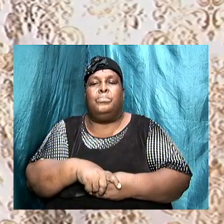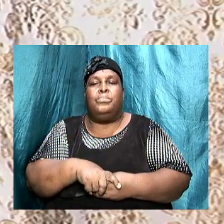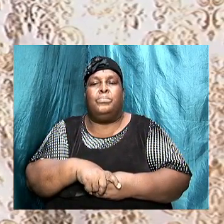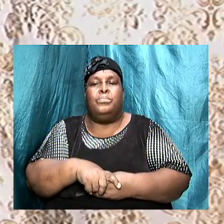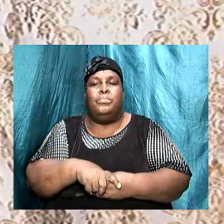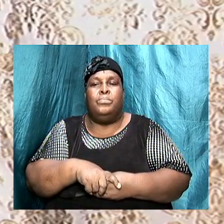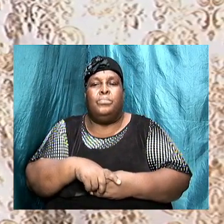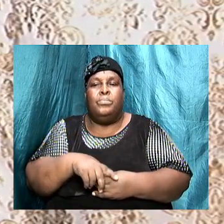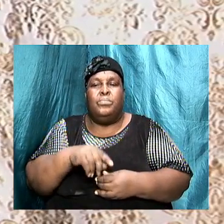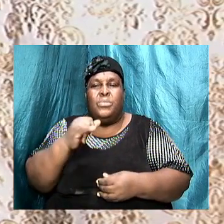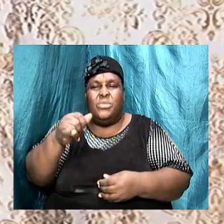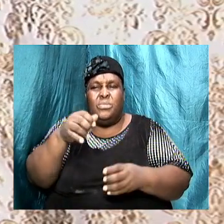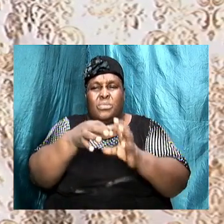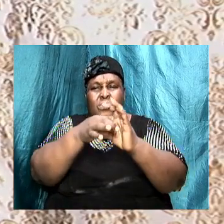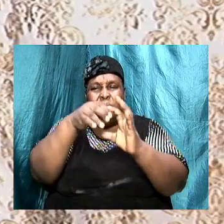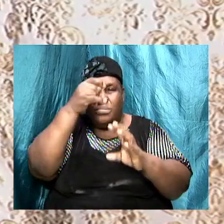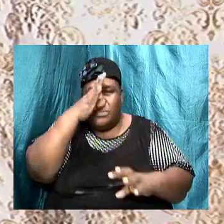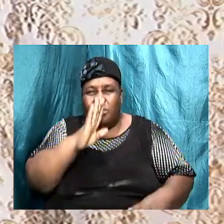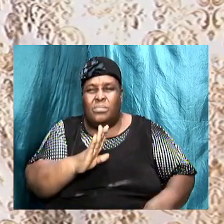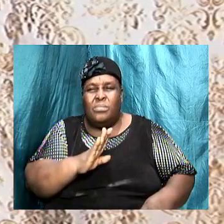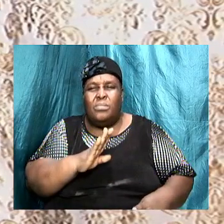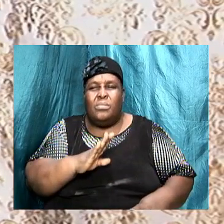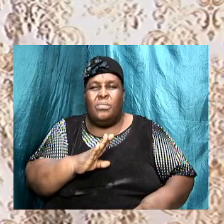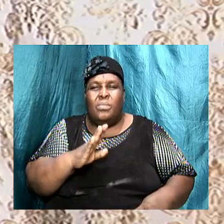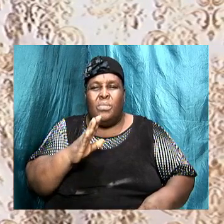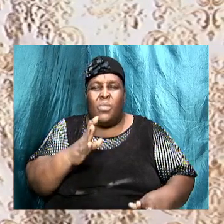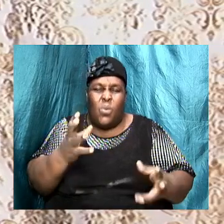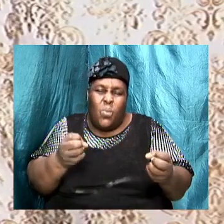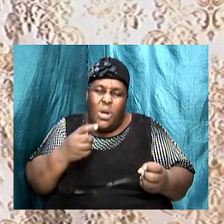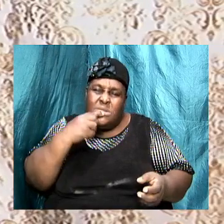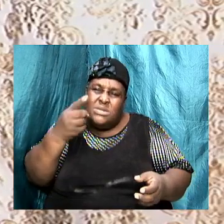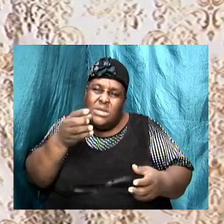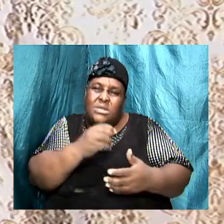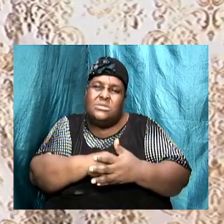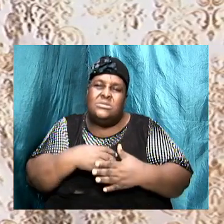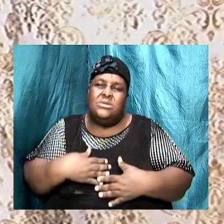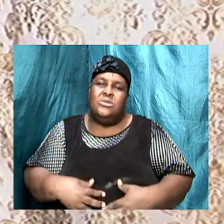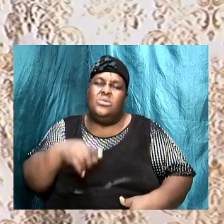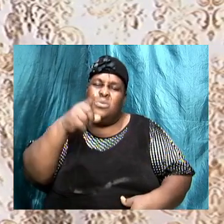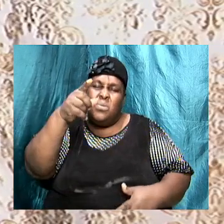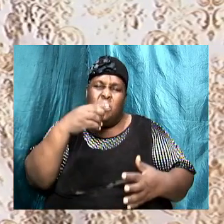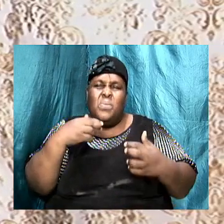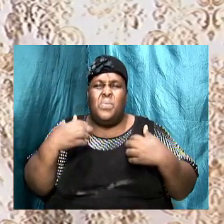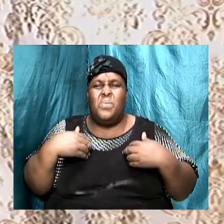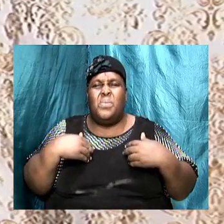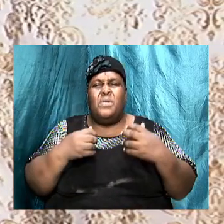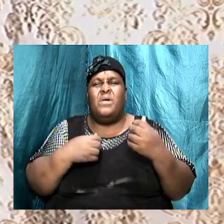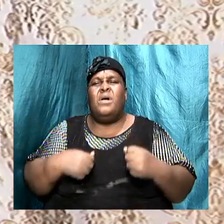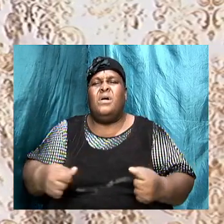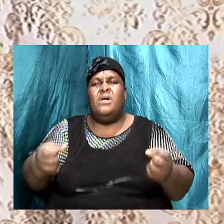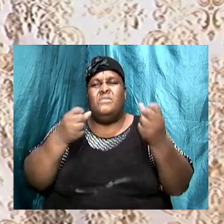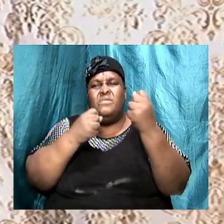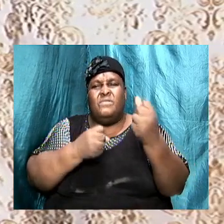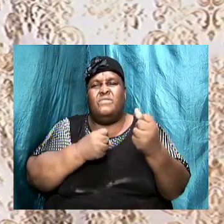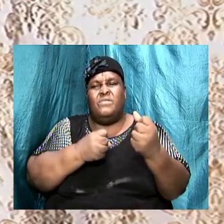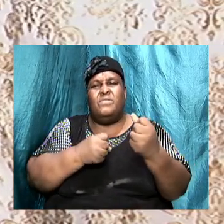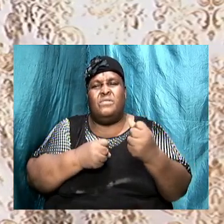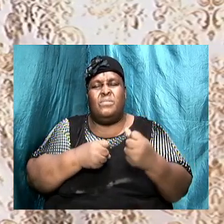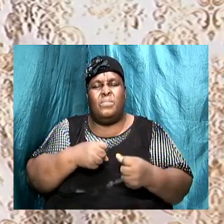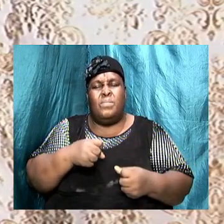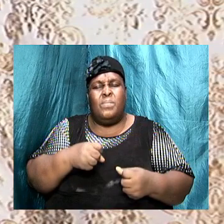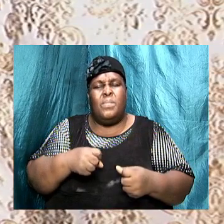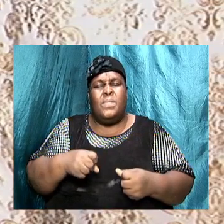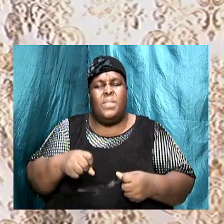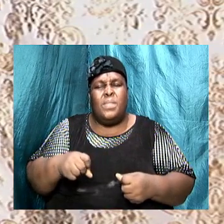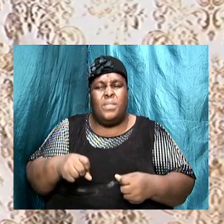is of God. I want to tell somebody that you have a solid foundation. We have a solid foundation